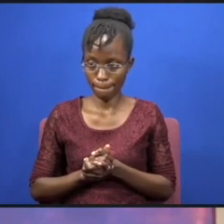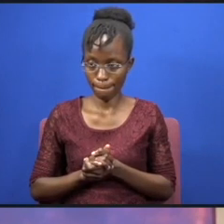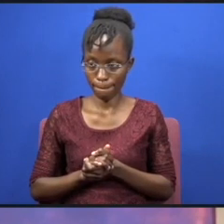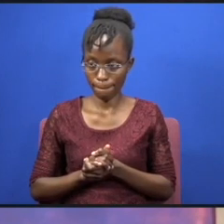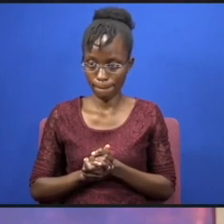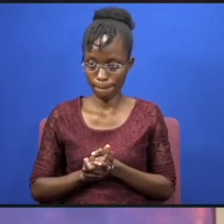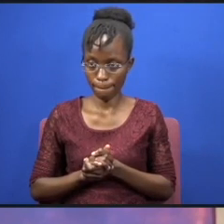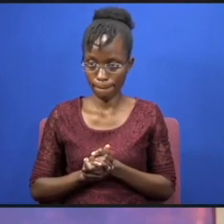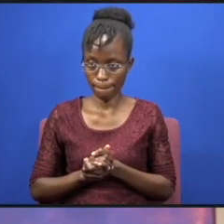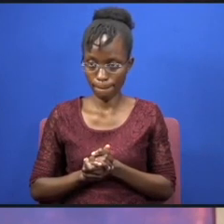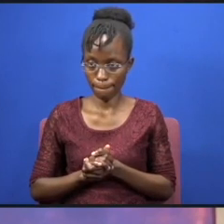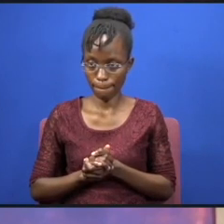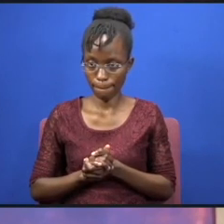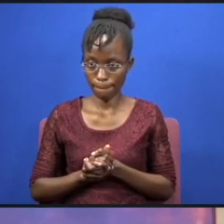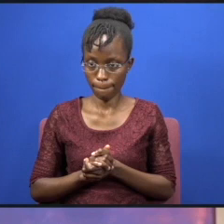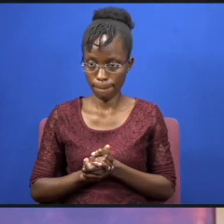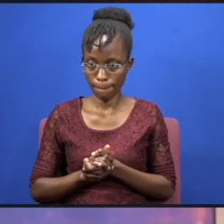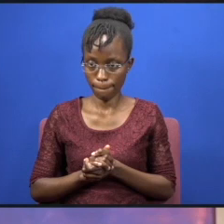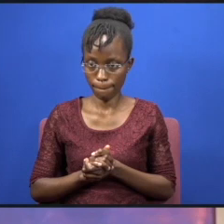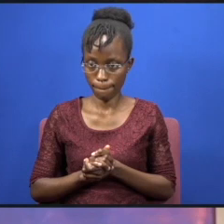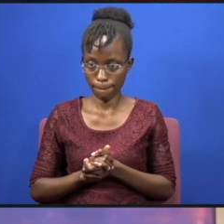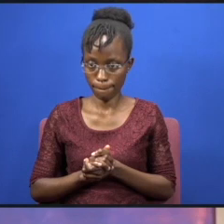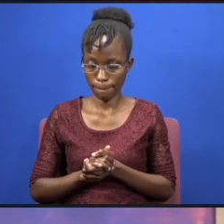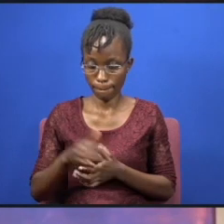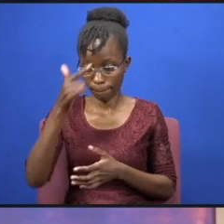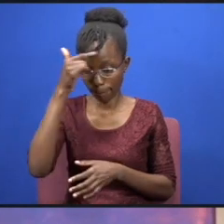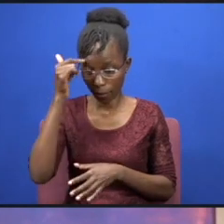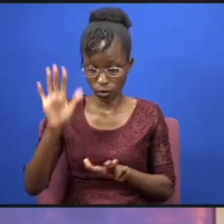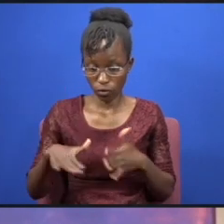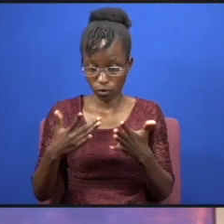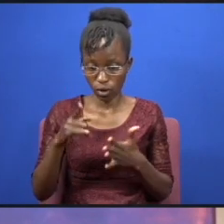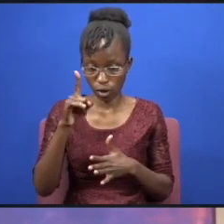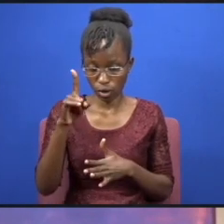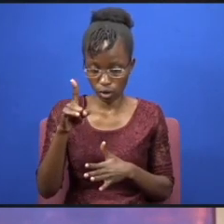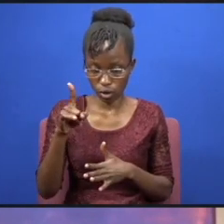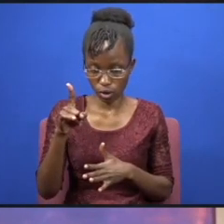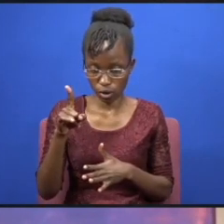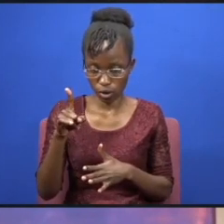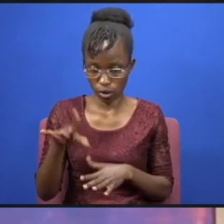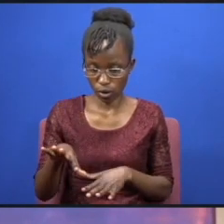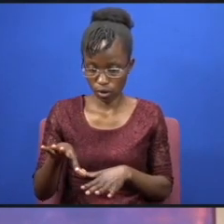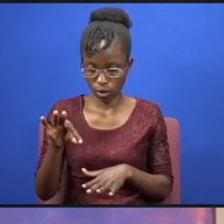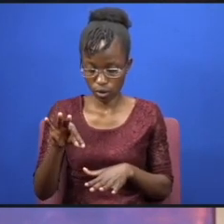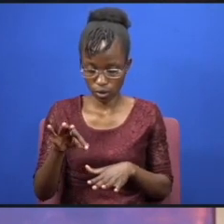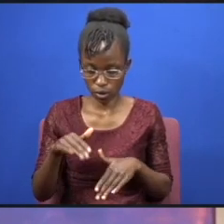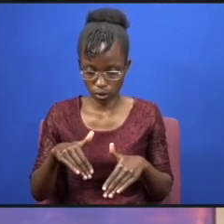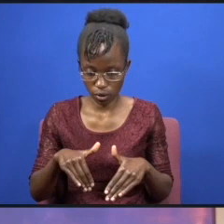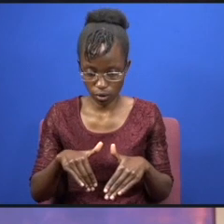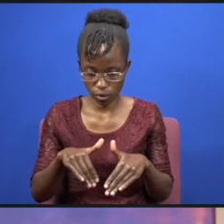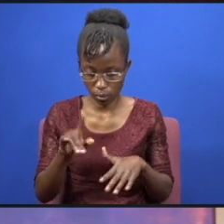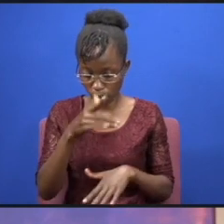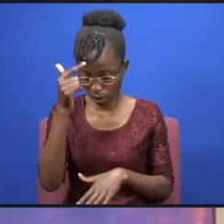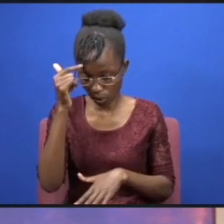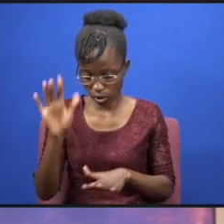entire world. That because of how you have chosen to follow the word, because of